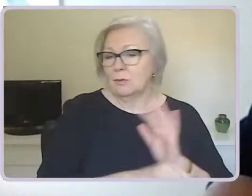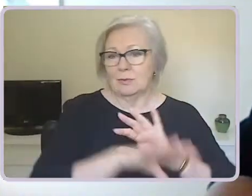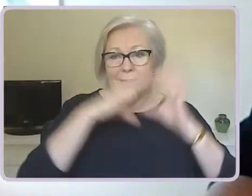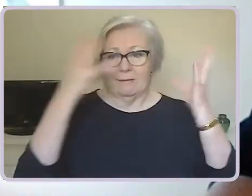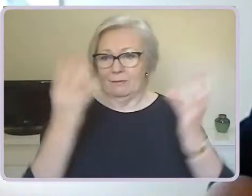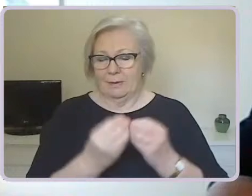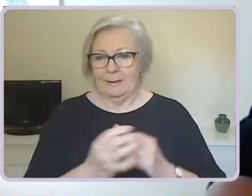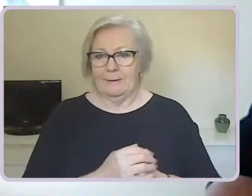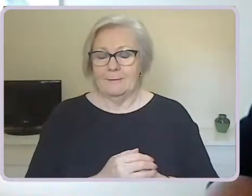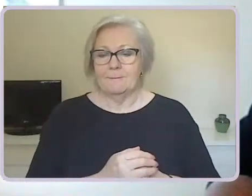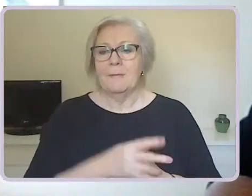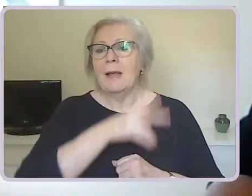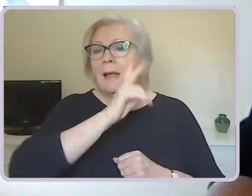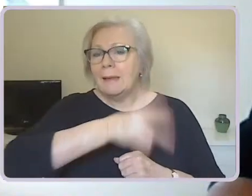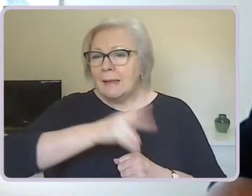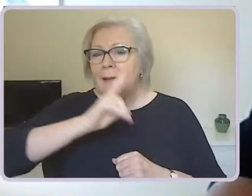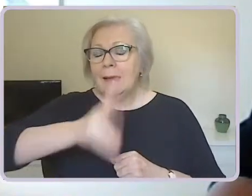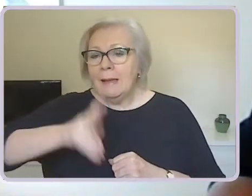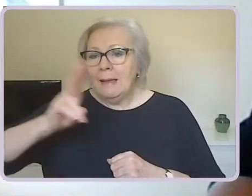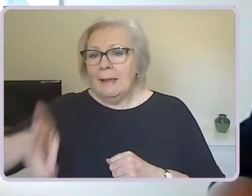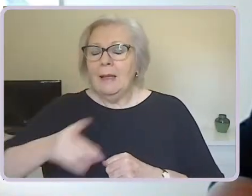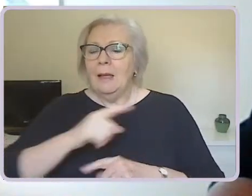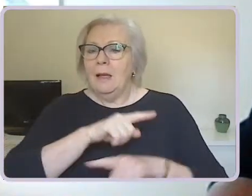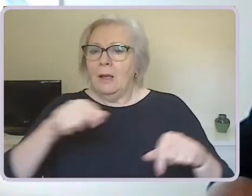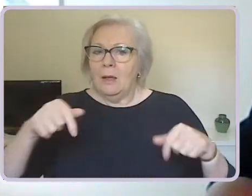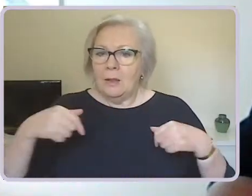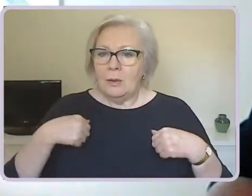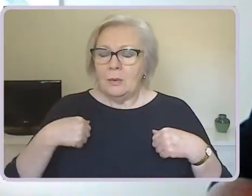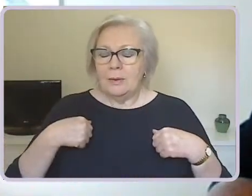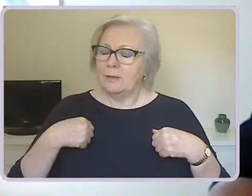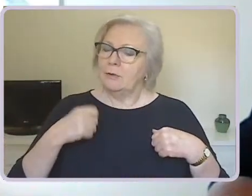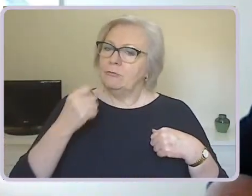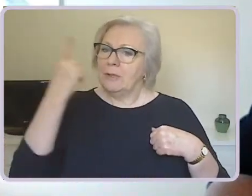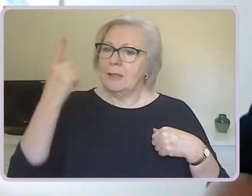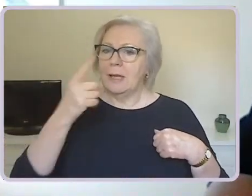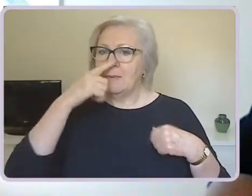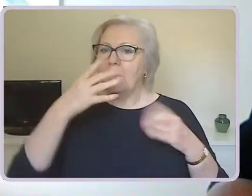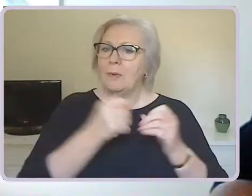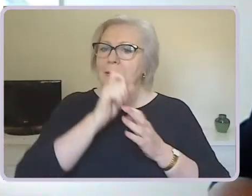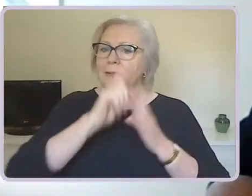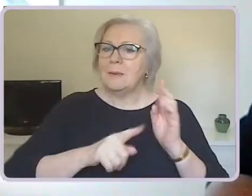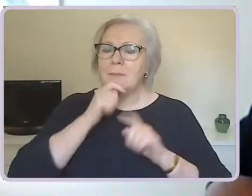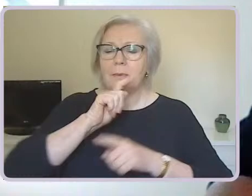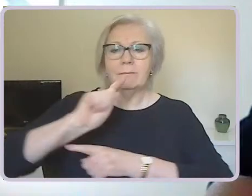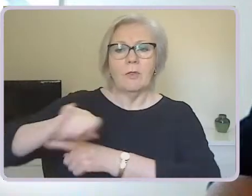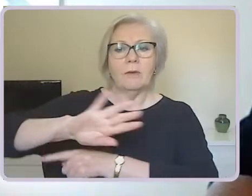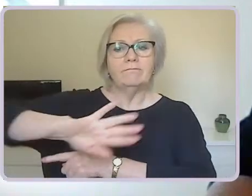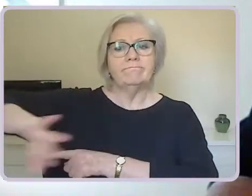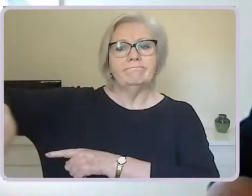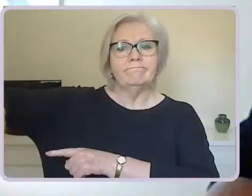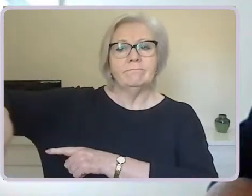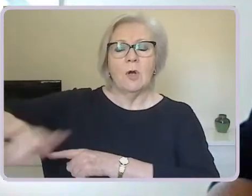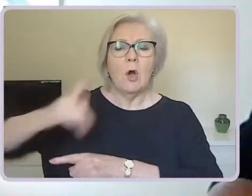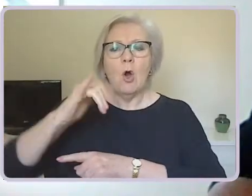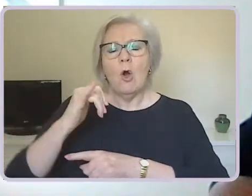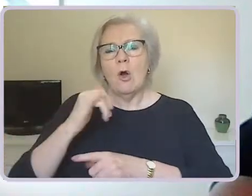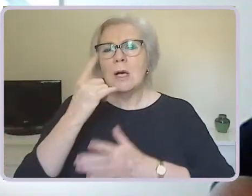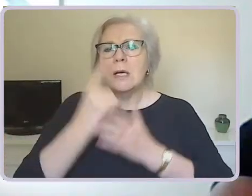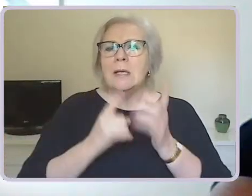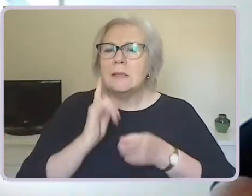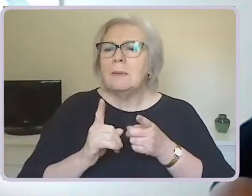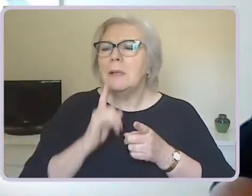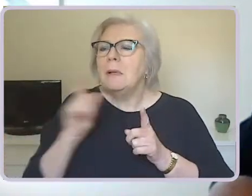Time and time again, we find the needs of people with disability are overlooked, or at best, only considered in a piecemeal